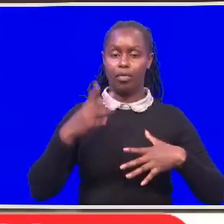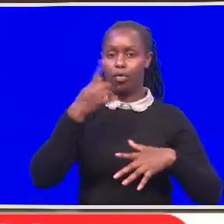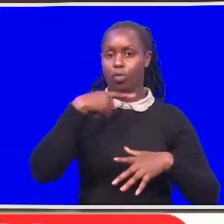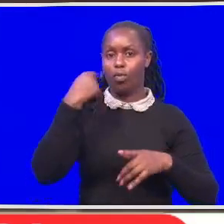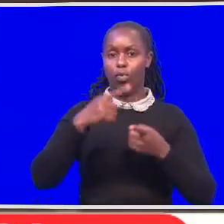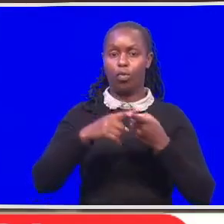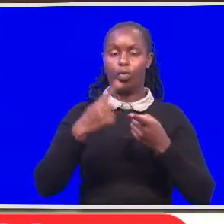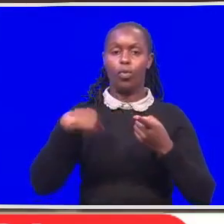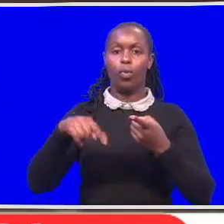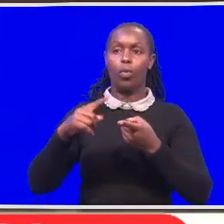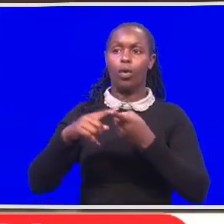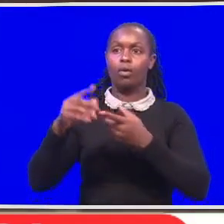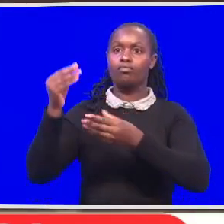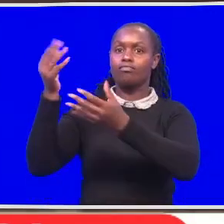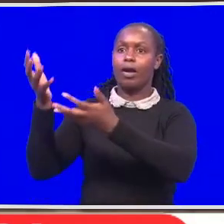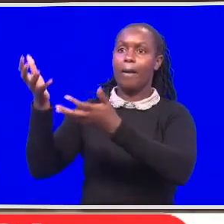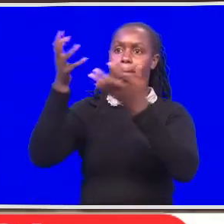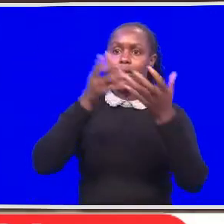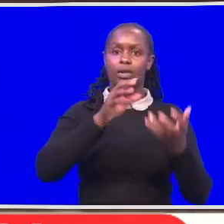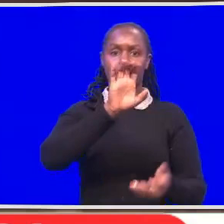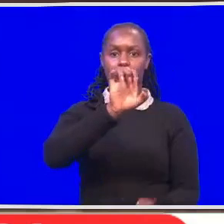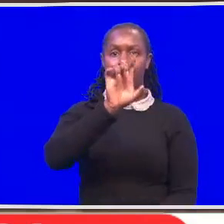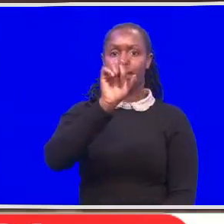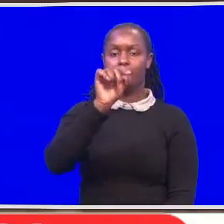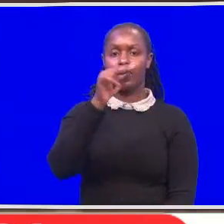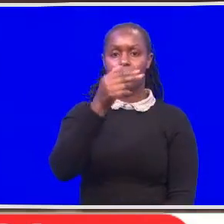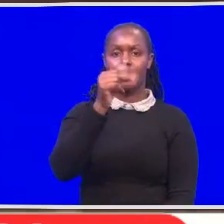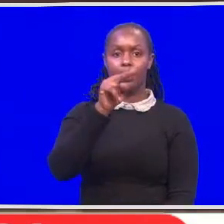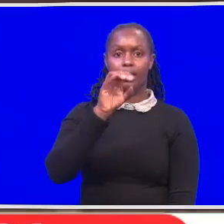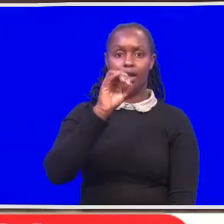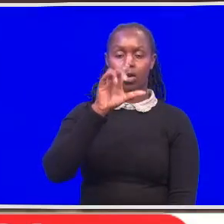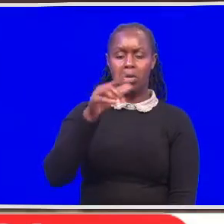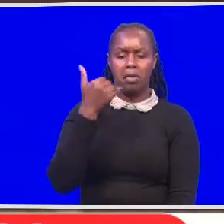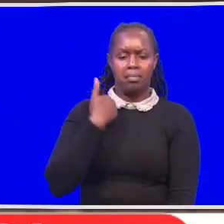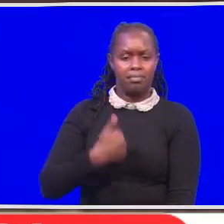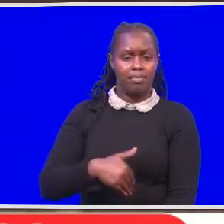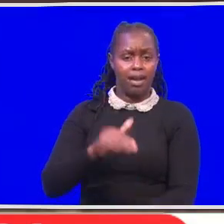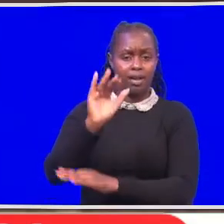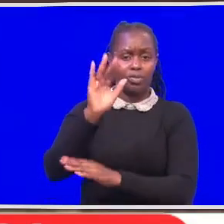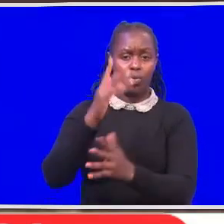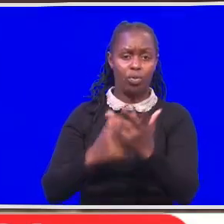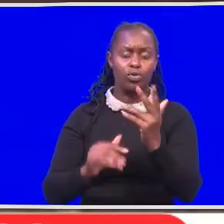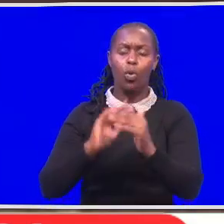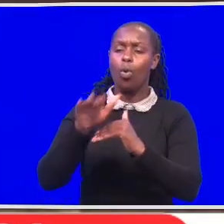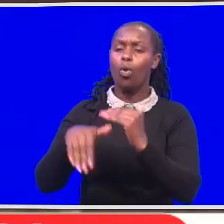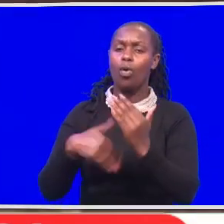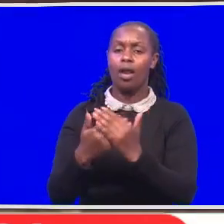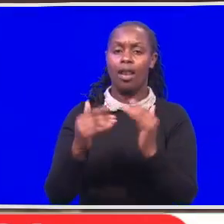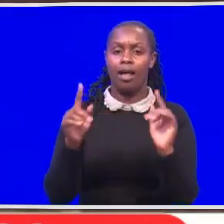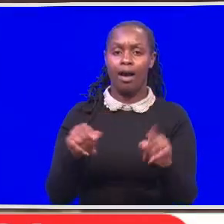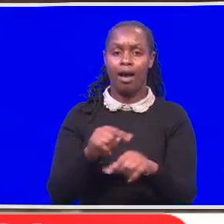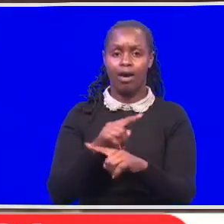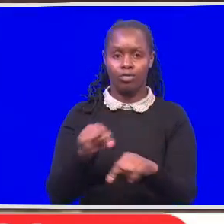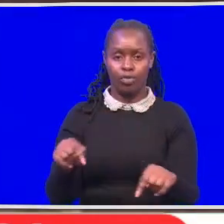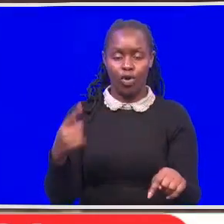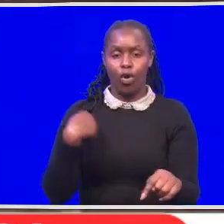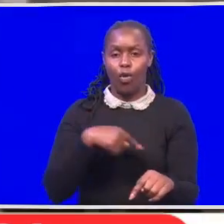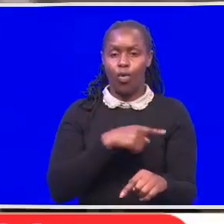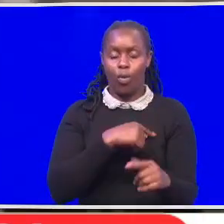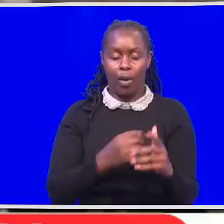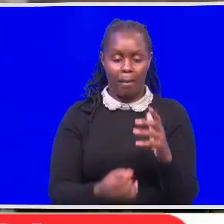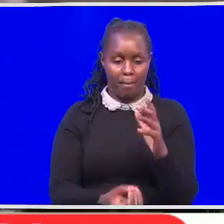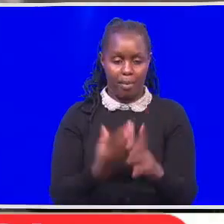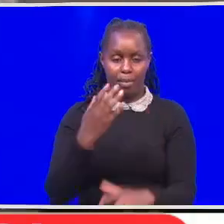import ethanol, mimi, your excellency, na kuomba zikuwe cancelled, then we form a